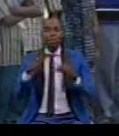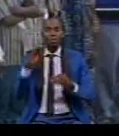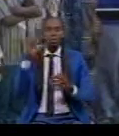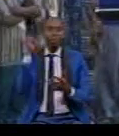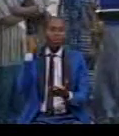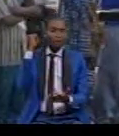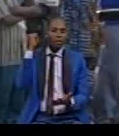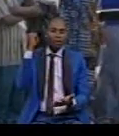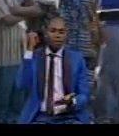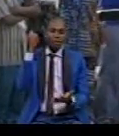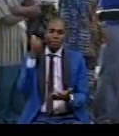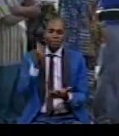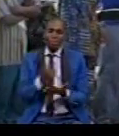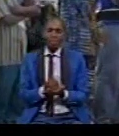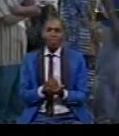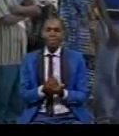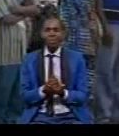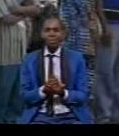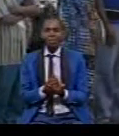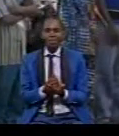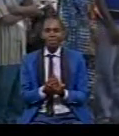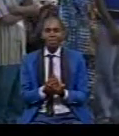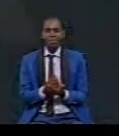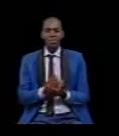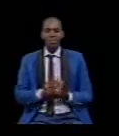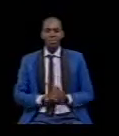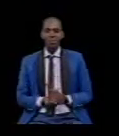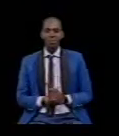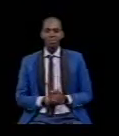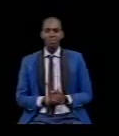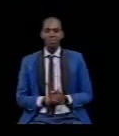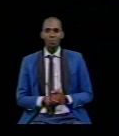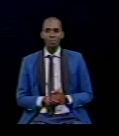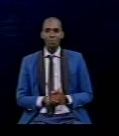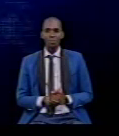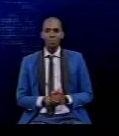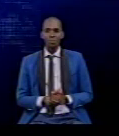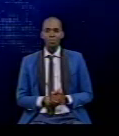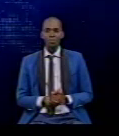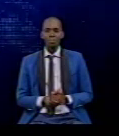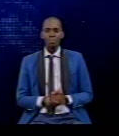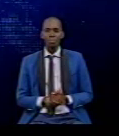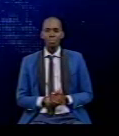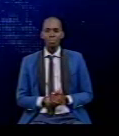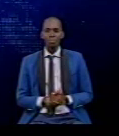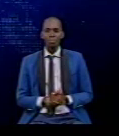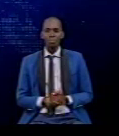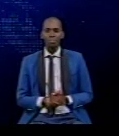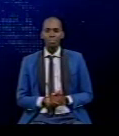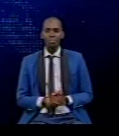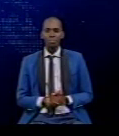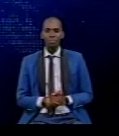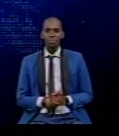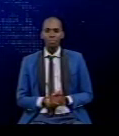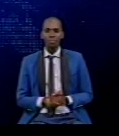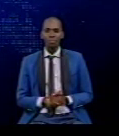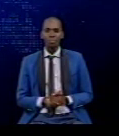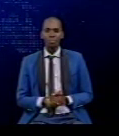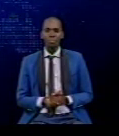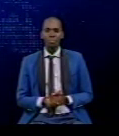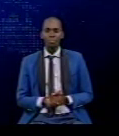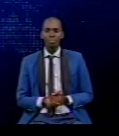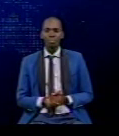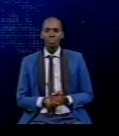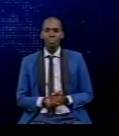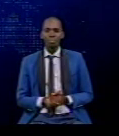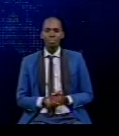eyes. It will loosen your dumb tongues. It will open your deaf ears